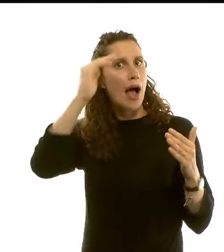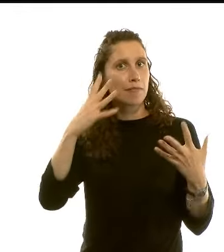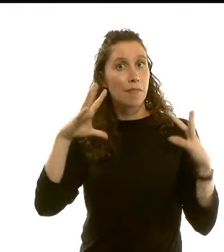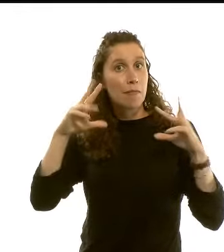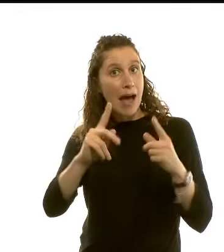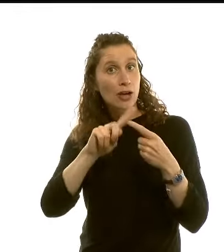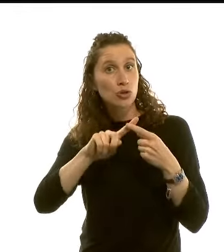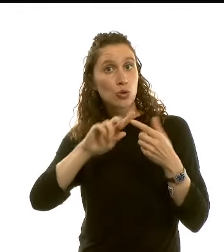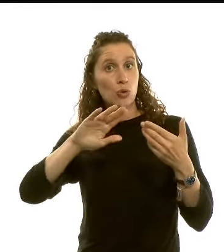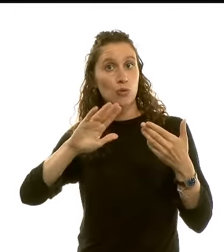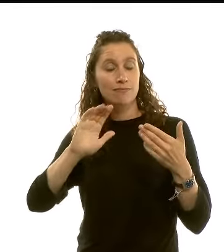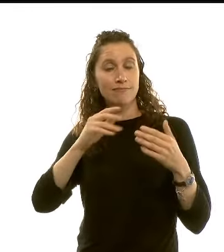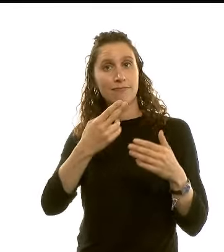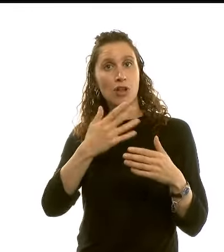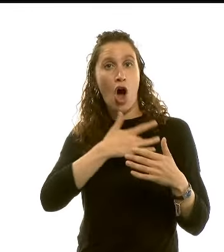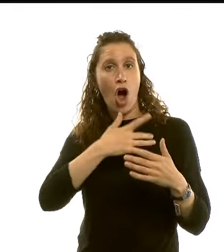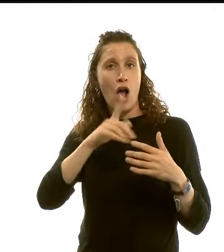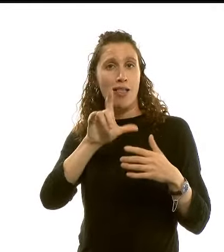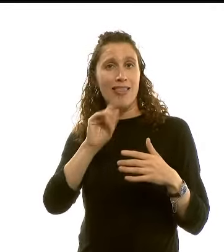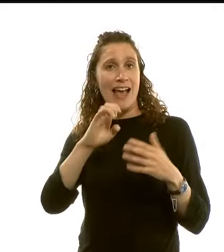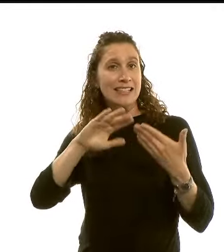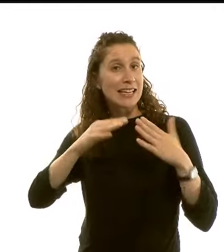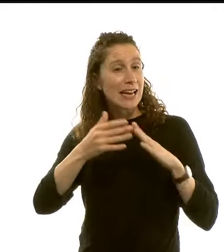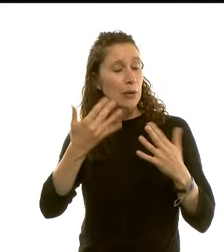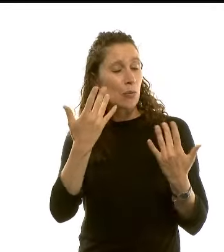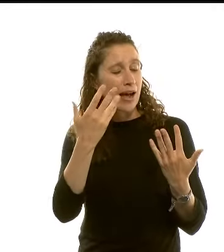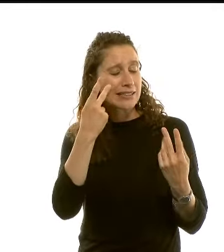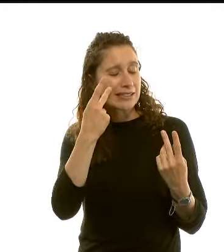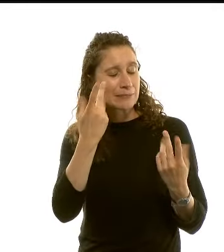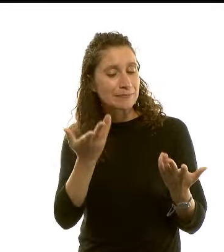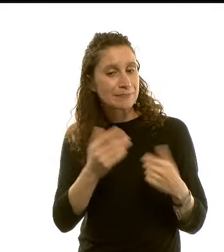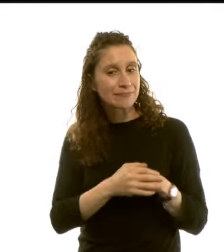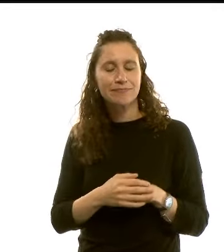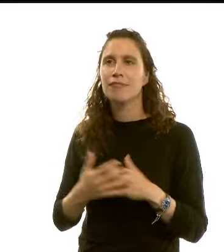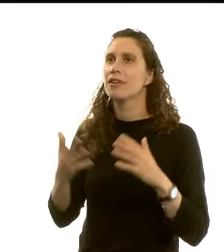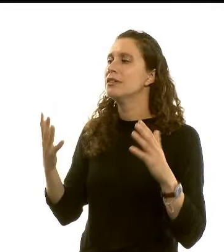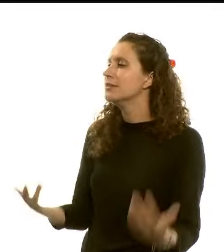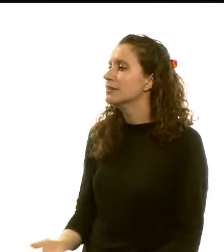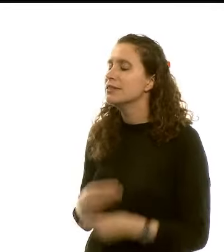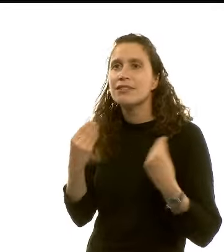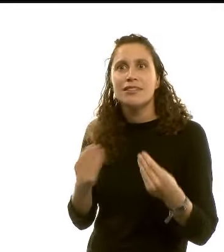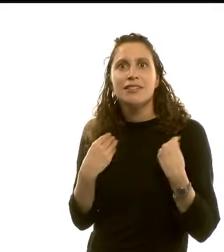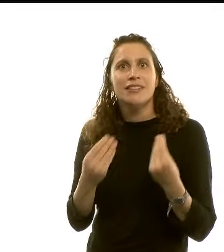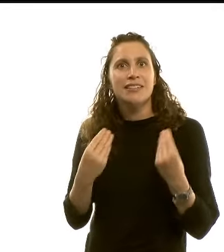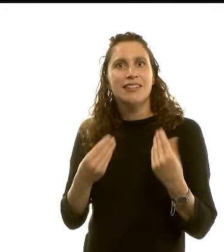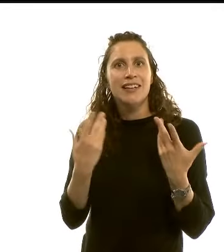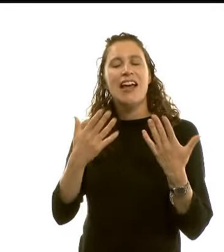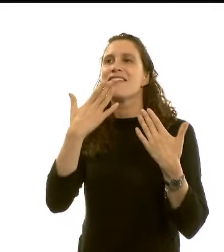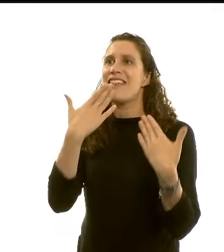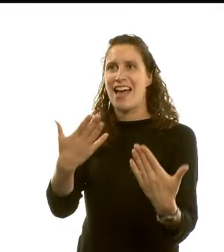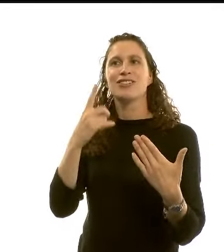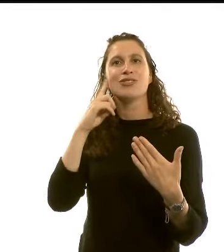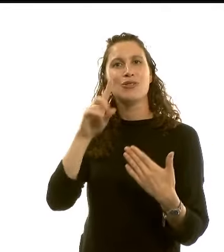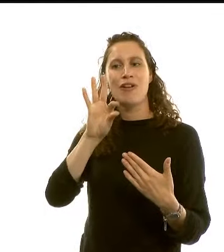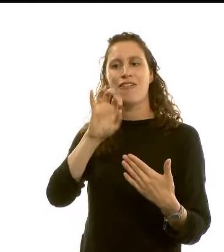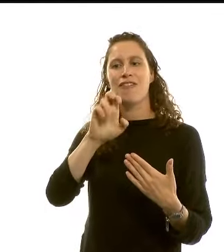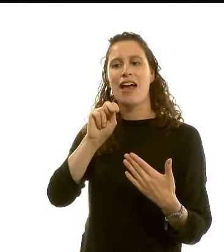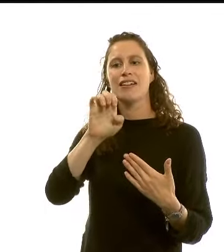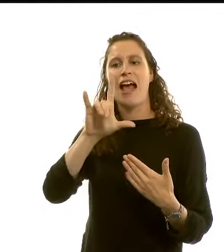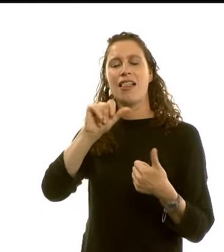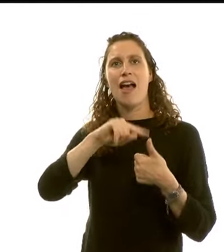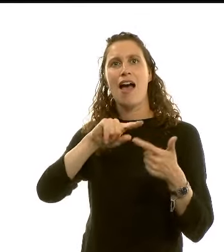Heartlake City? You'll have to wait and see. Oh, see, you kept us right there, Fenella. Big, huge thanks to Fenella, James, and